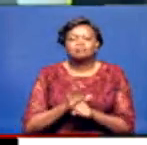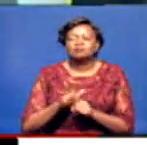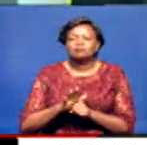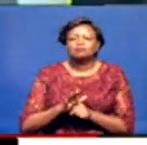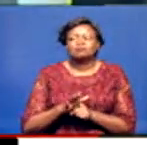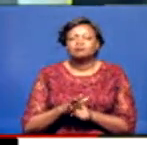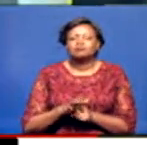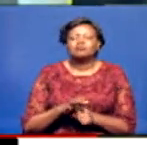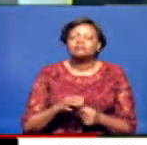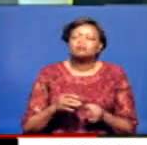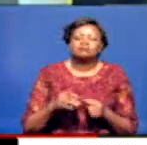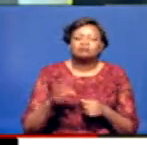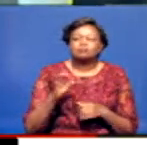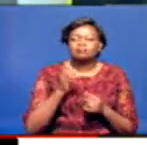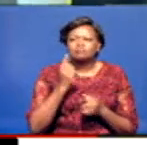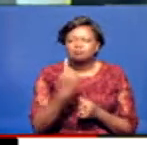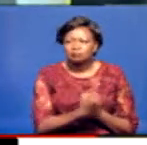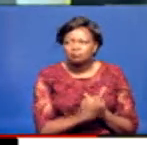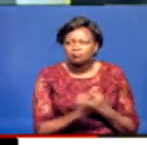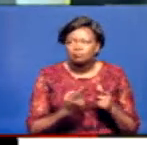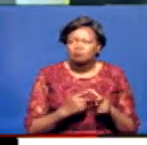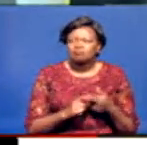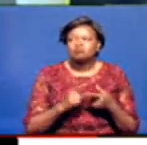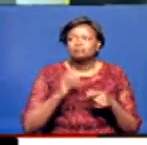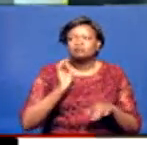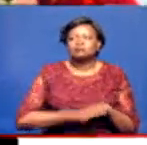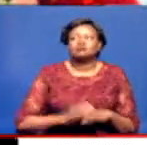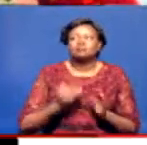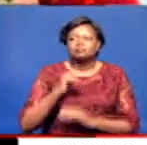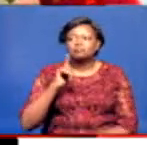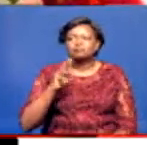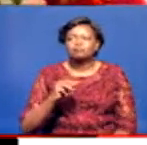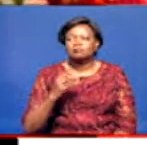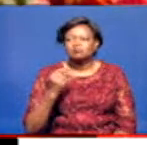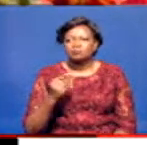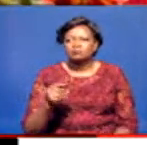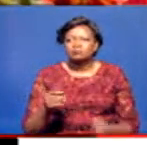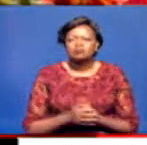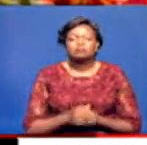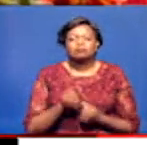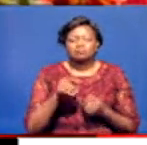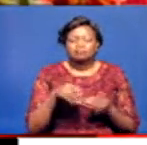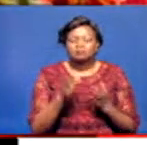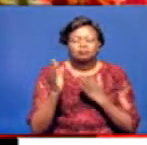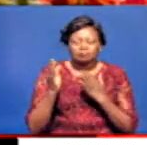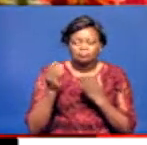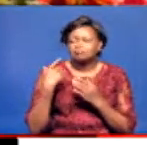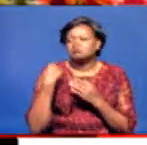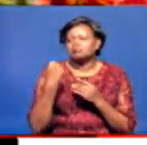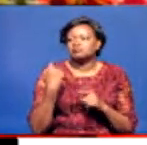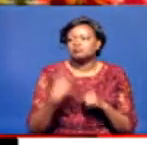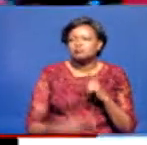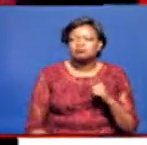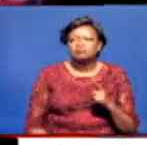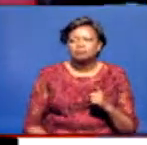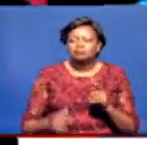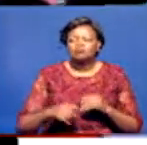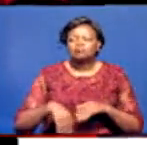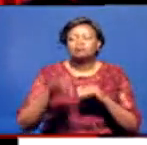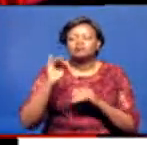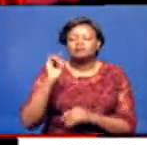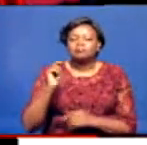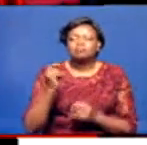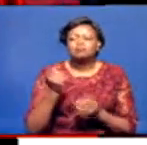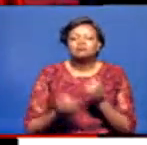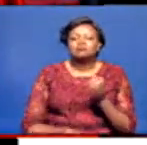60% increase in content creators earning over 1 million shillings on such platforms within the last year. According to IT product